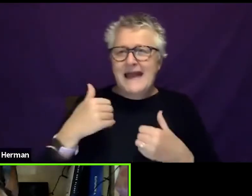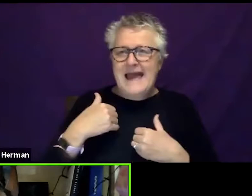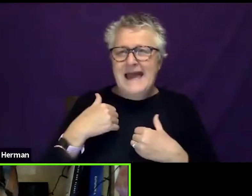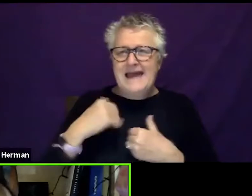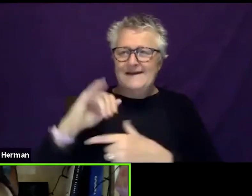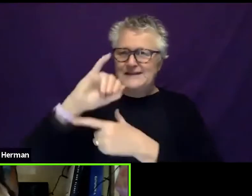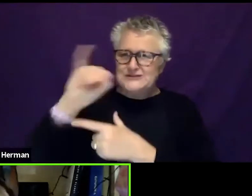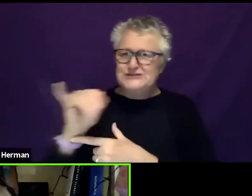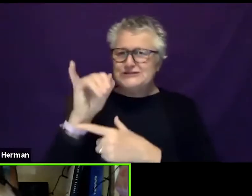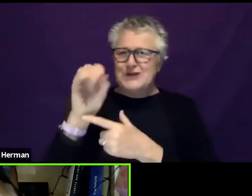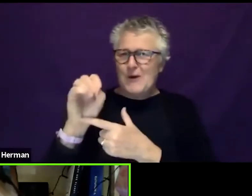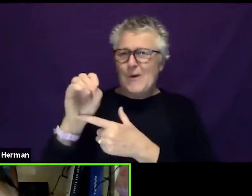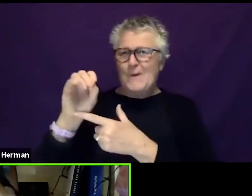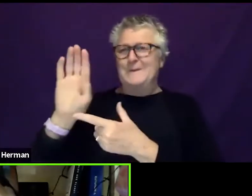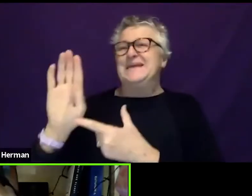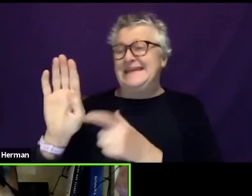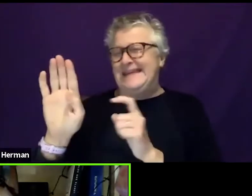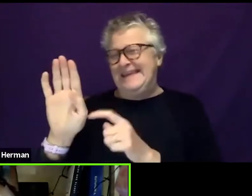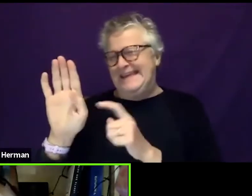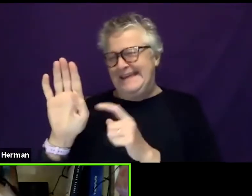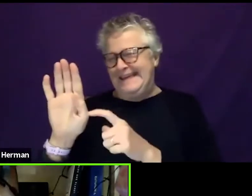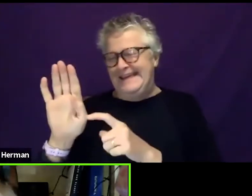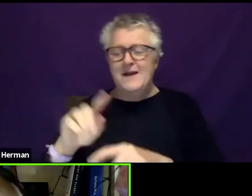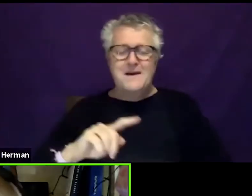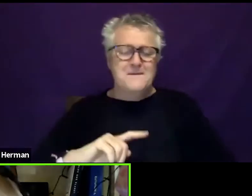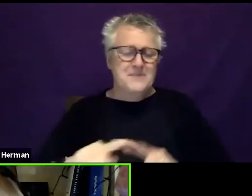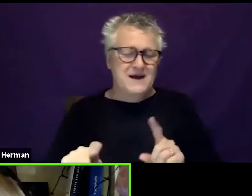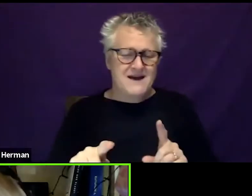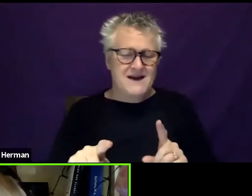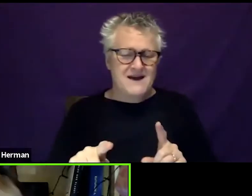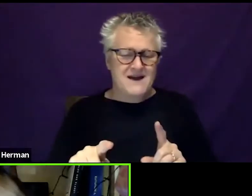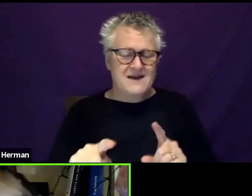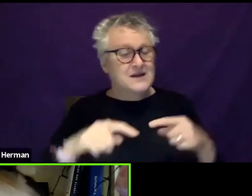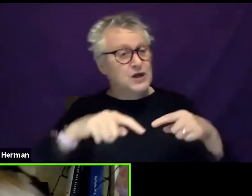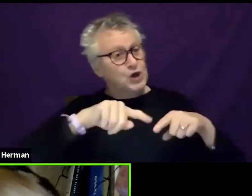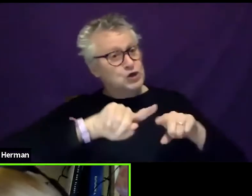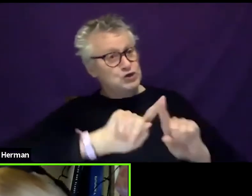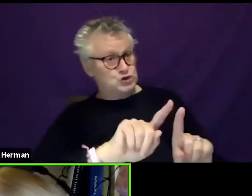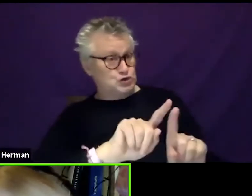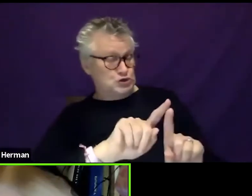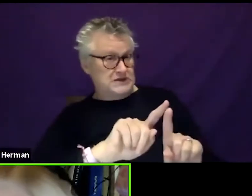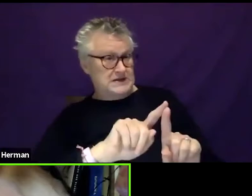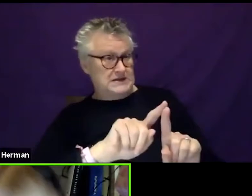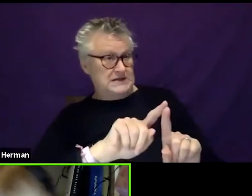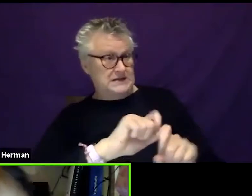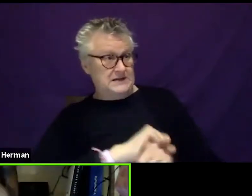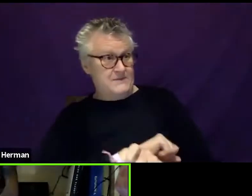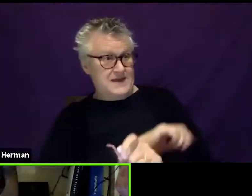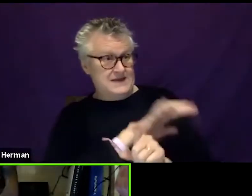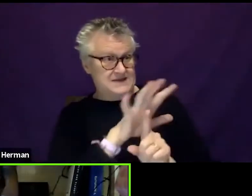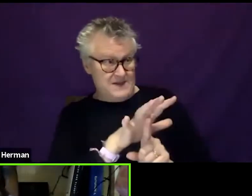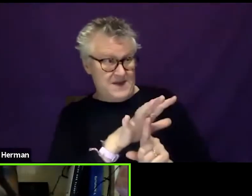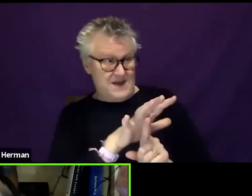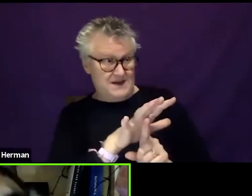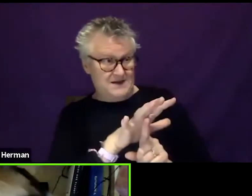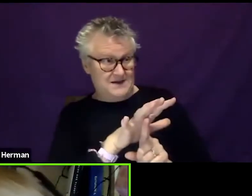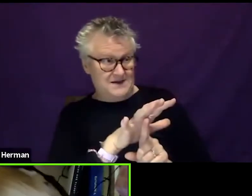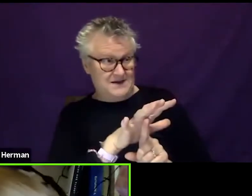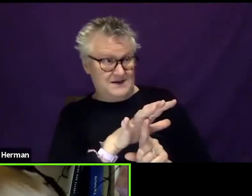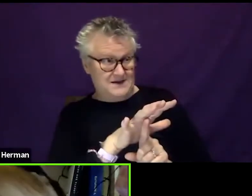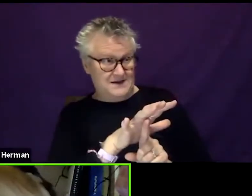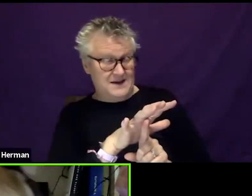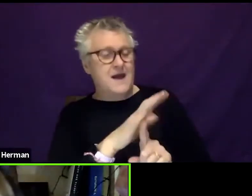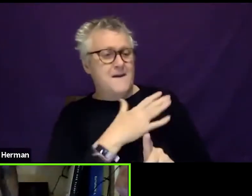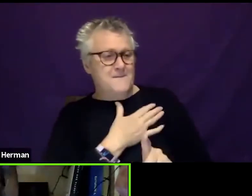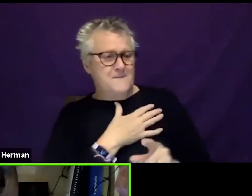my computer at like 7 a.m. and be like, I'm going to do my activism job. And then from 9 until 6, I'll do my